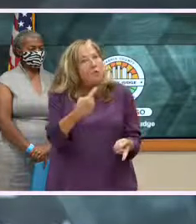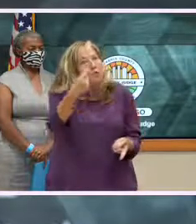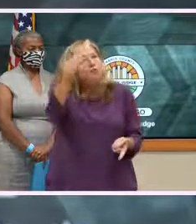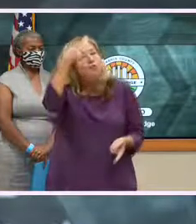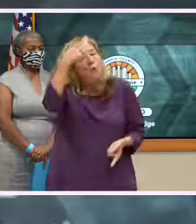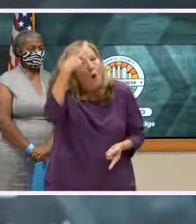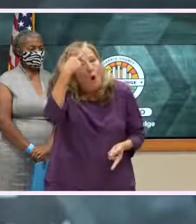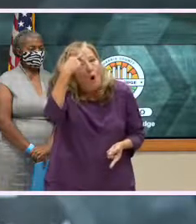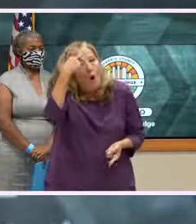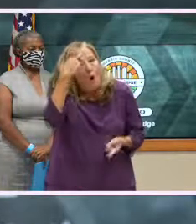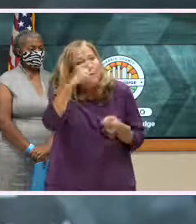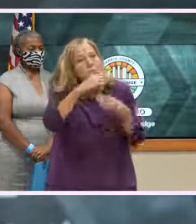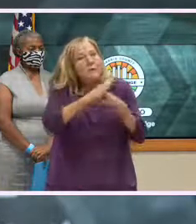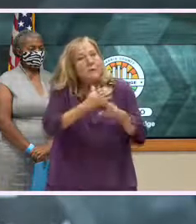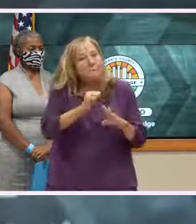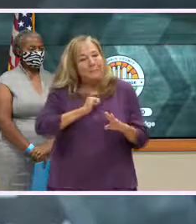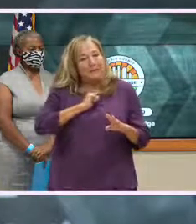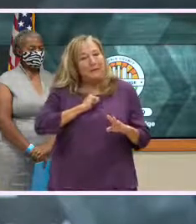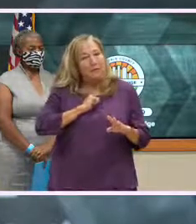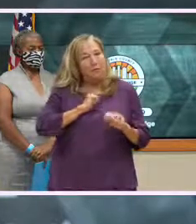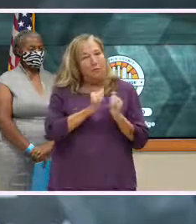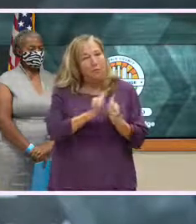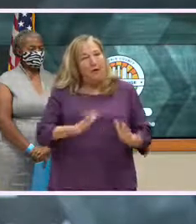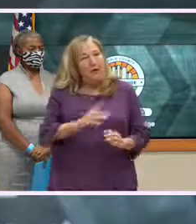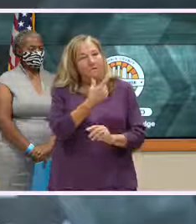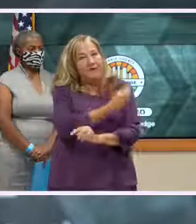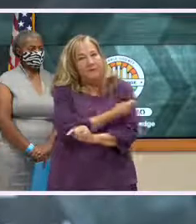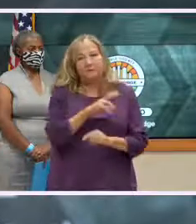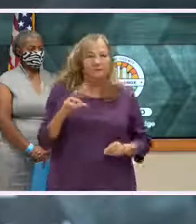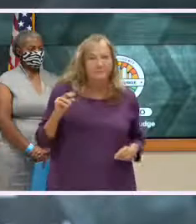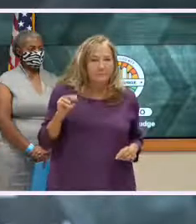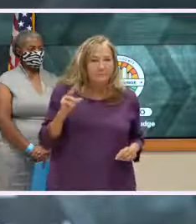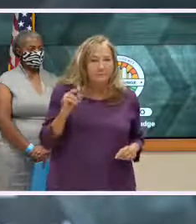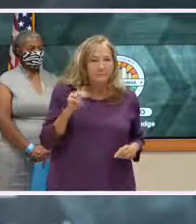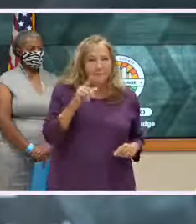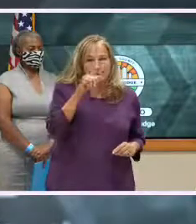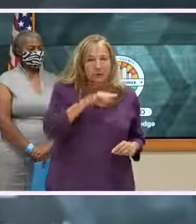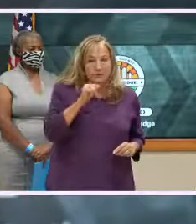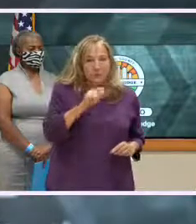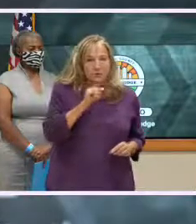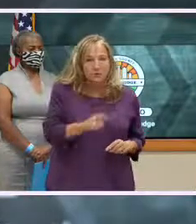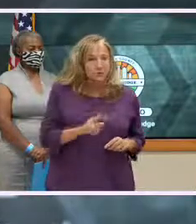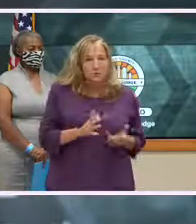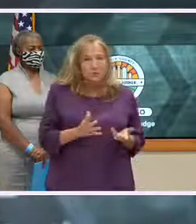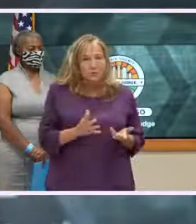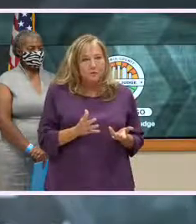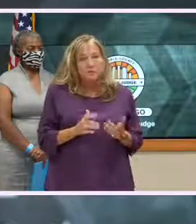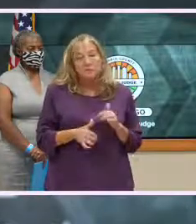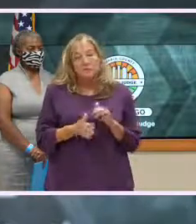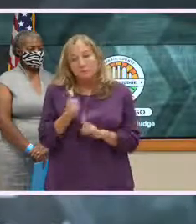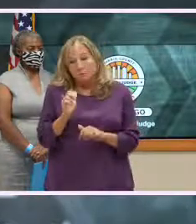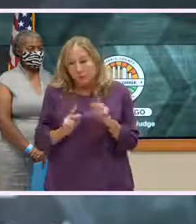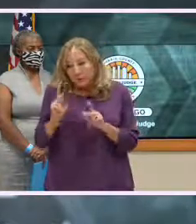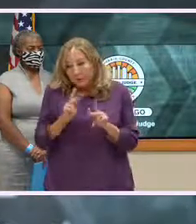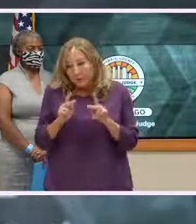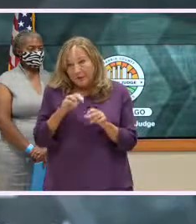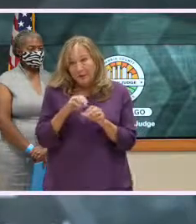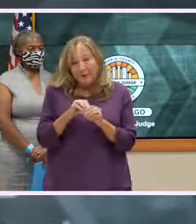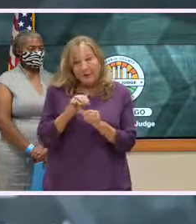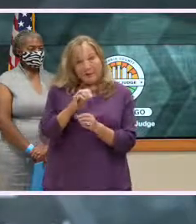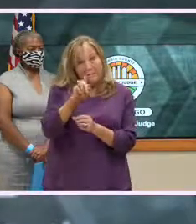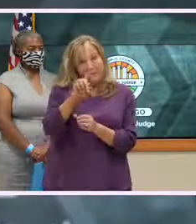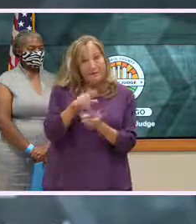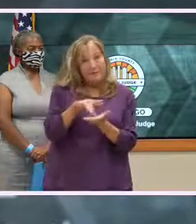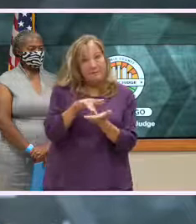they won't get sick from COVID-19. It's absolutely not true, and that's why almost all of the people hospitalized right now in the Texas Medical